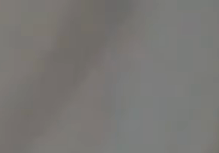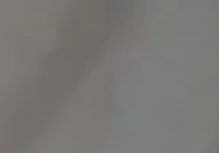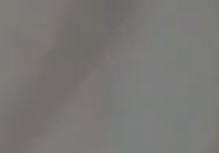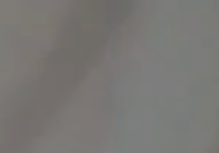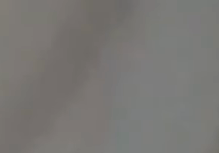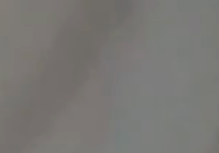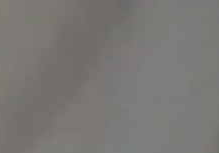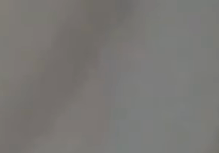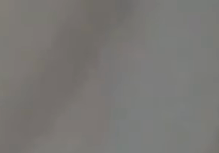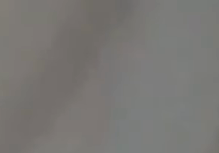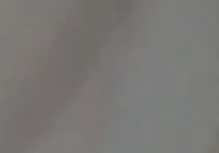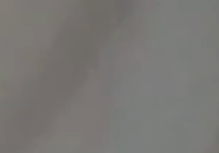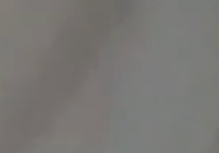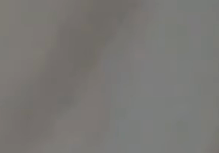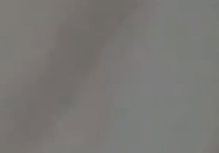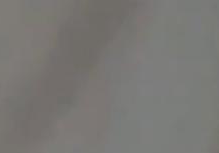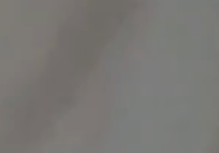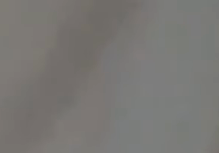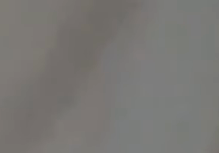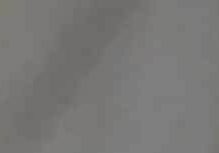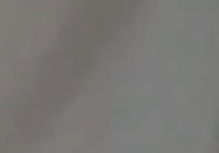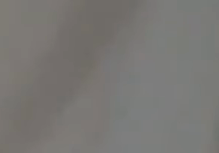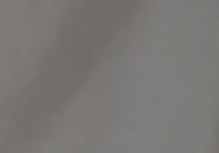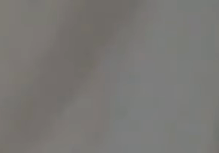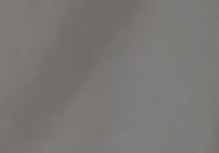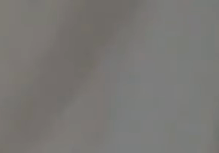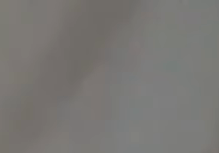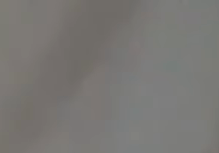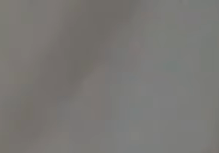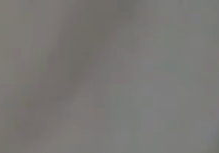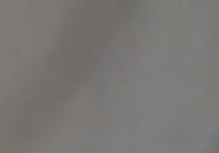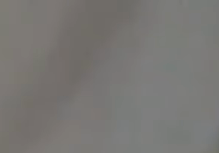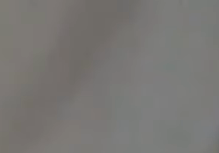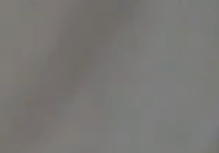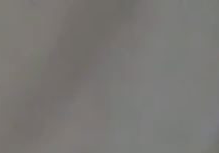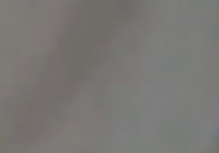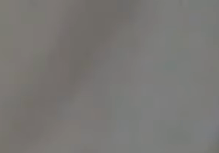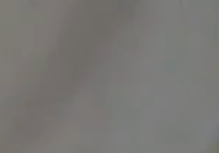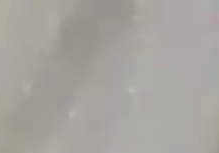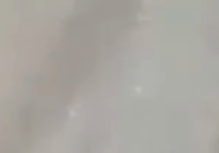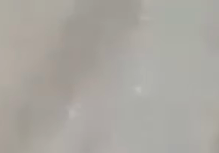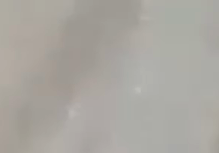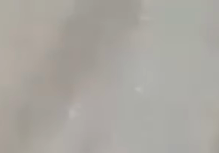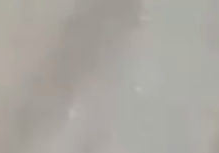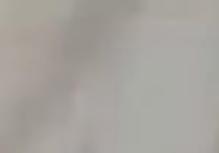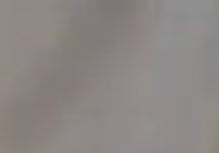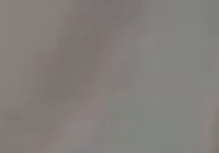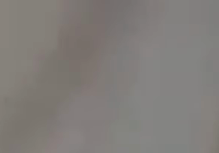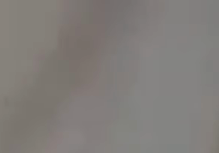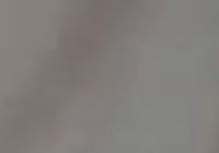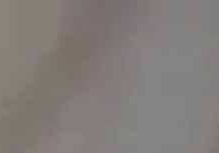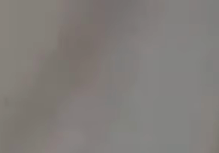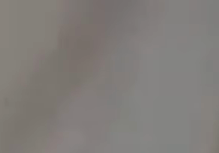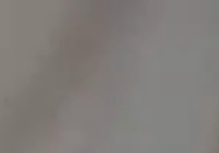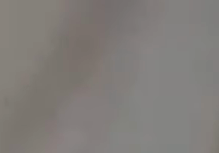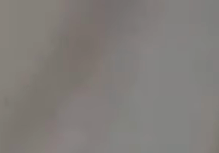to analyze our own product. So if you're like, I don't want y'all to see me do this, that's fine. If you don't, turn your back to me. If you feel, that's fine.